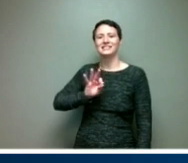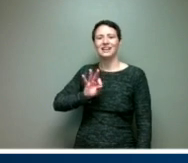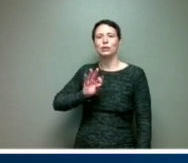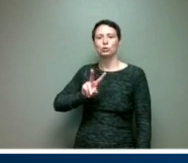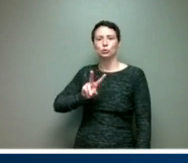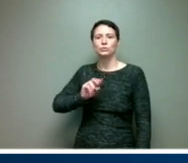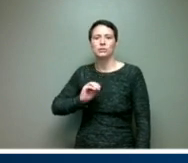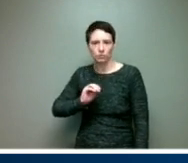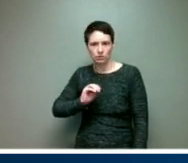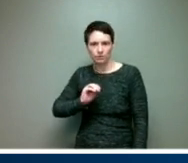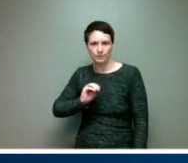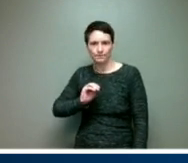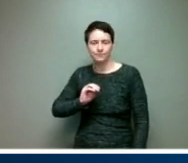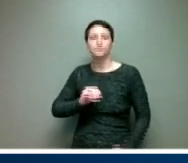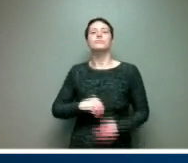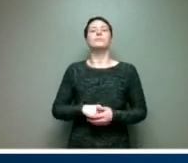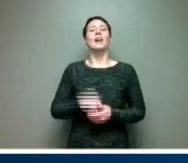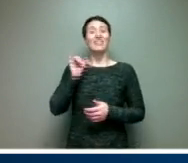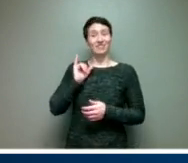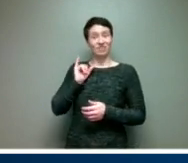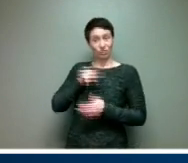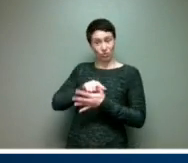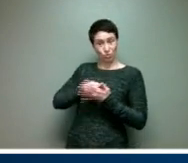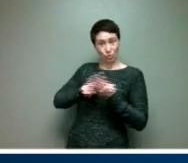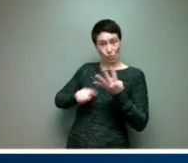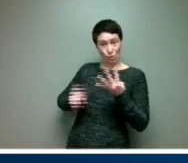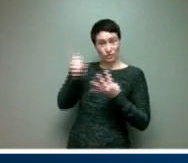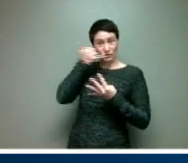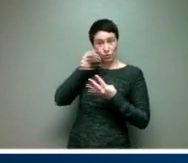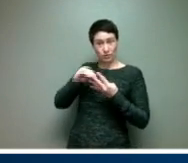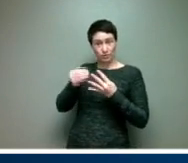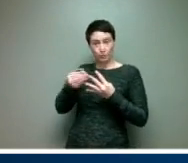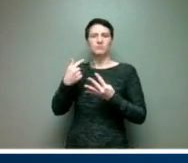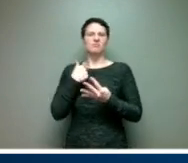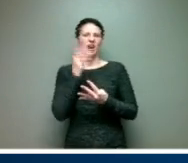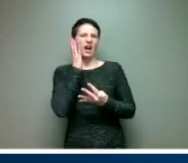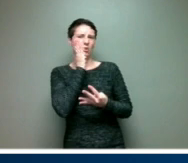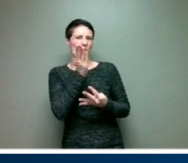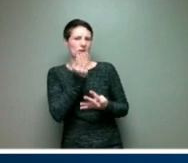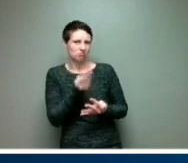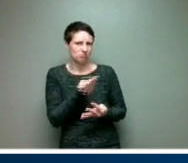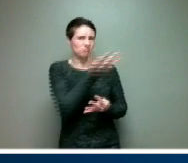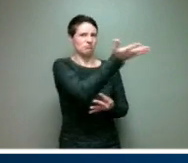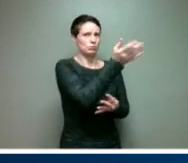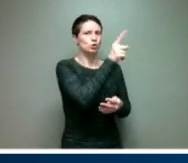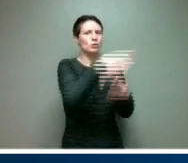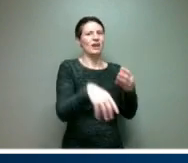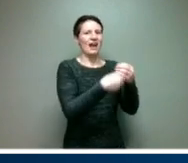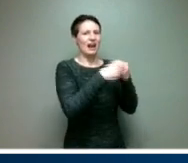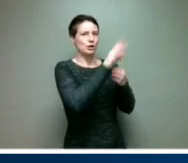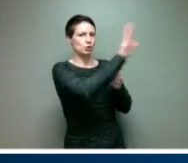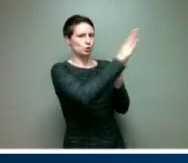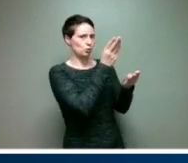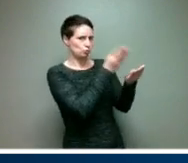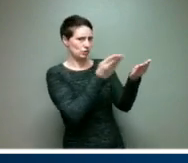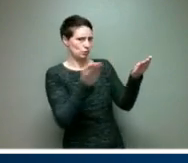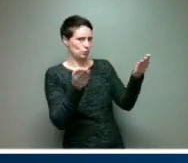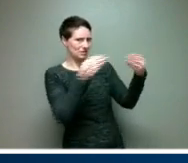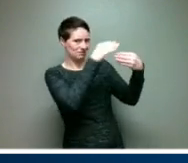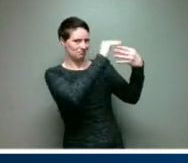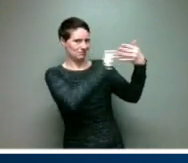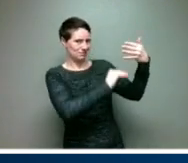And Elizabeth, I will share this information with you so that you can put it on in your resources for our families, but it is